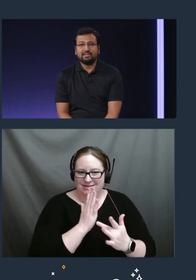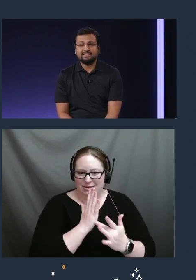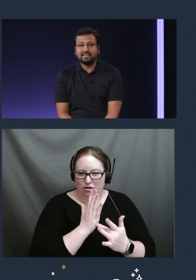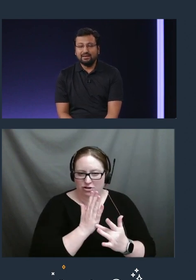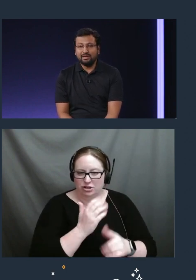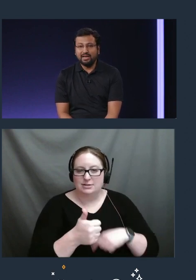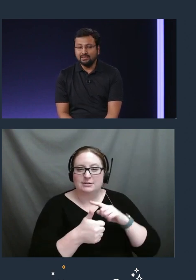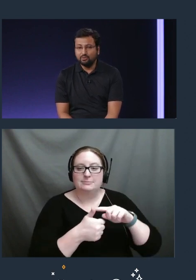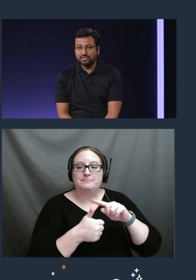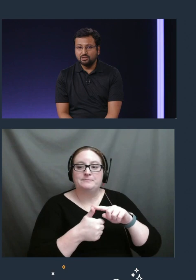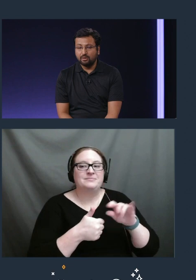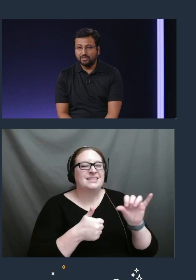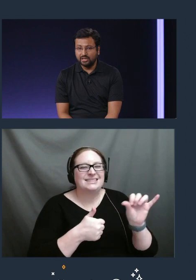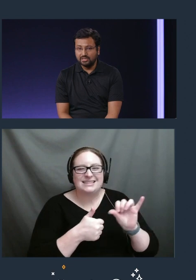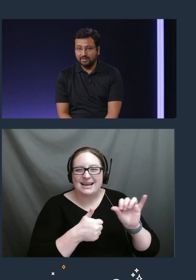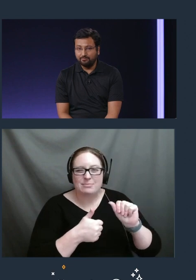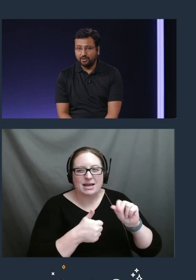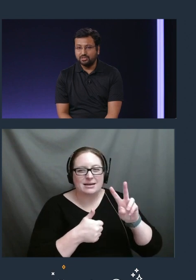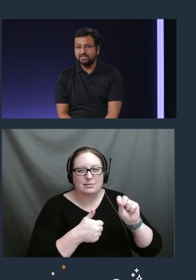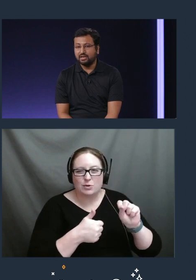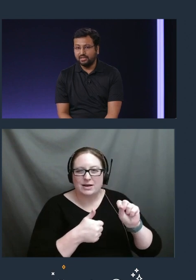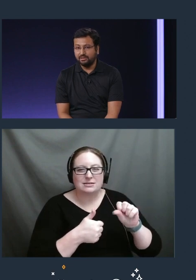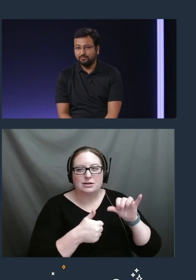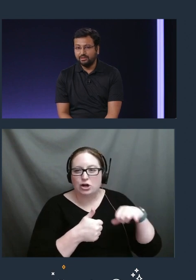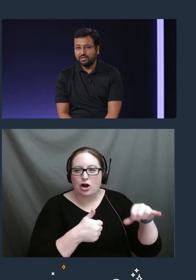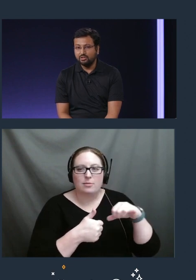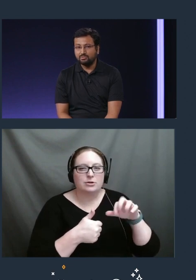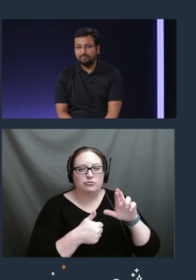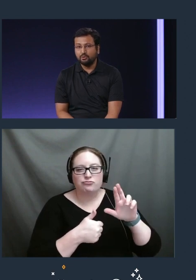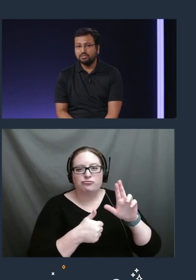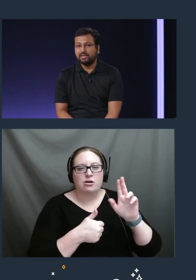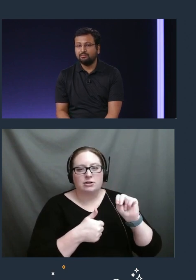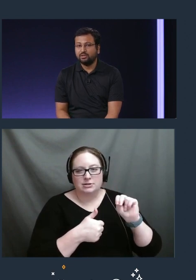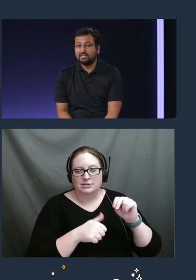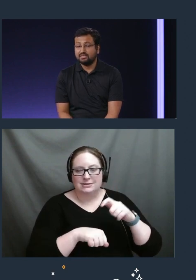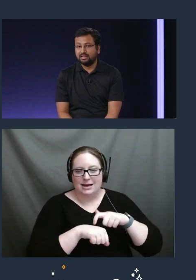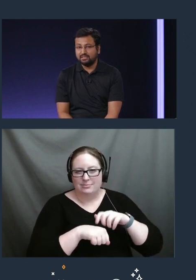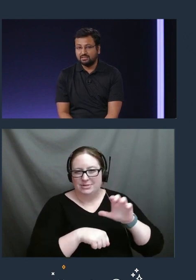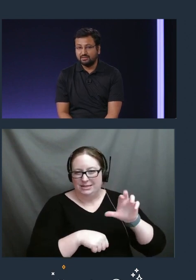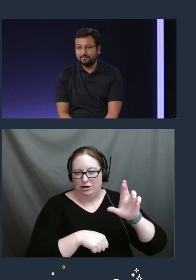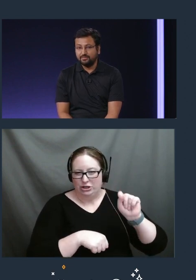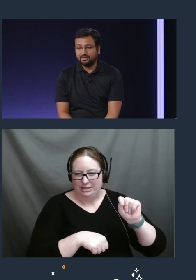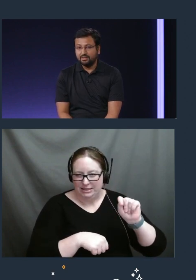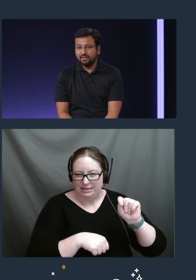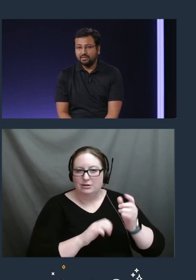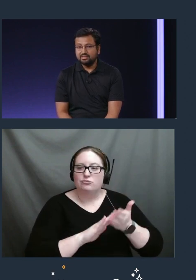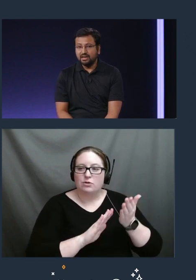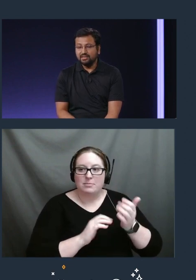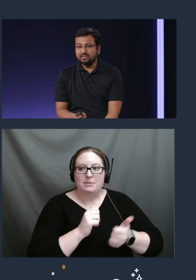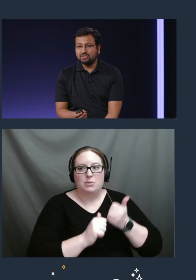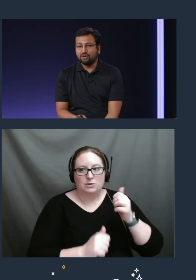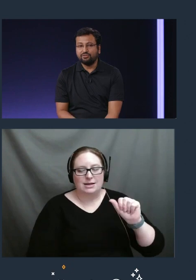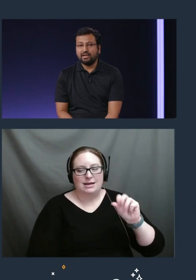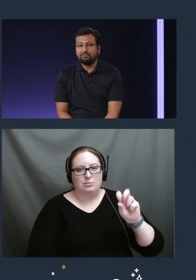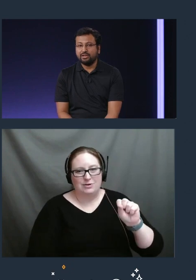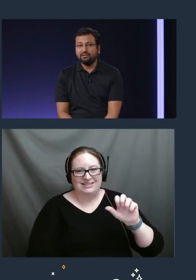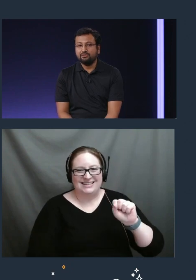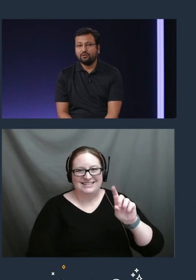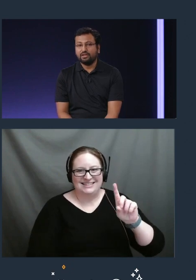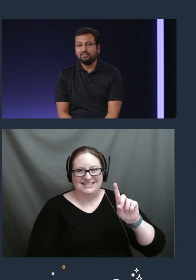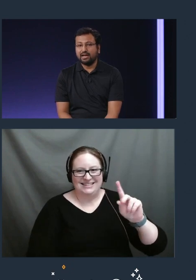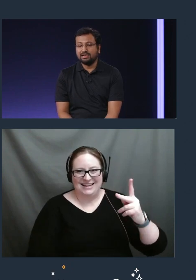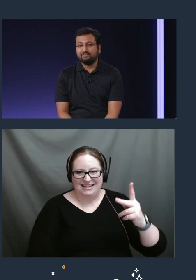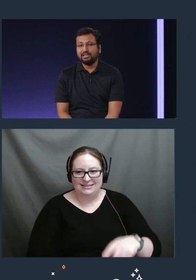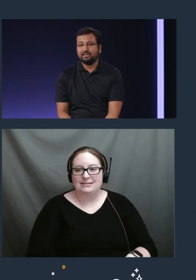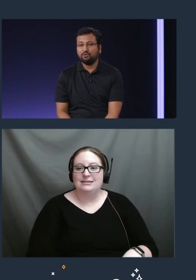builds on the same AWS Common Runtime, or CRT, used by most AWS SDKs. The CRT is a software library